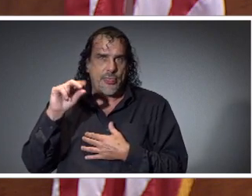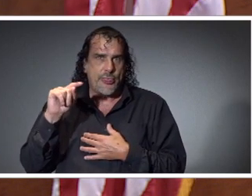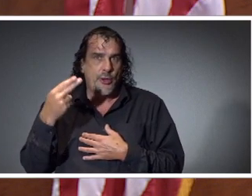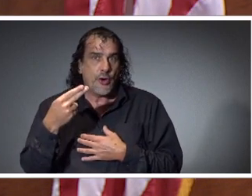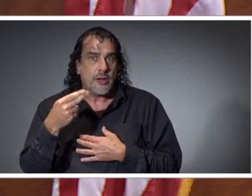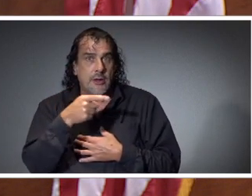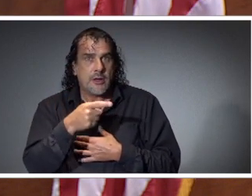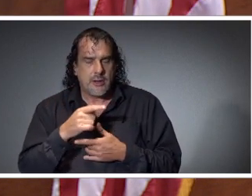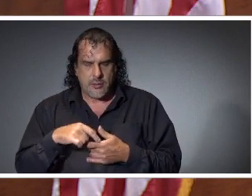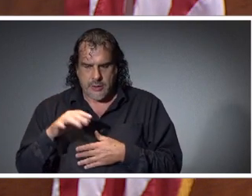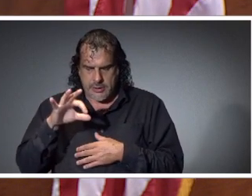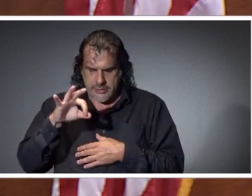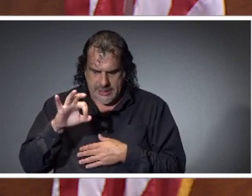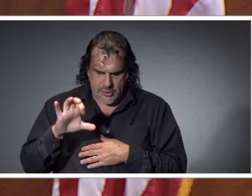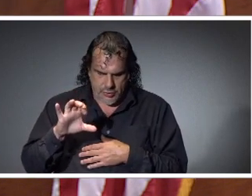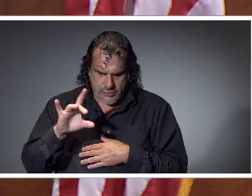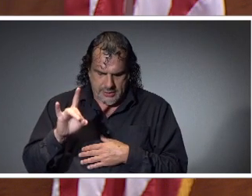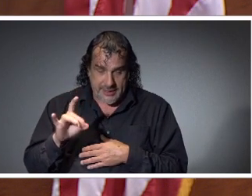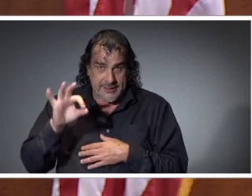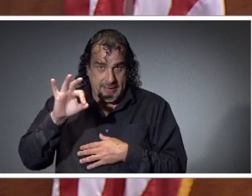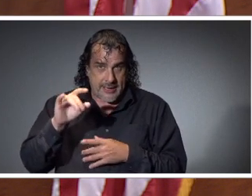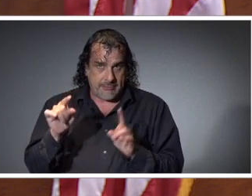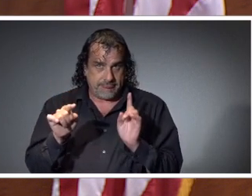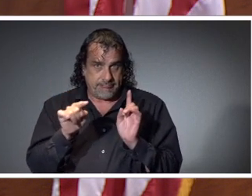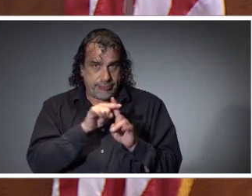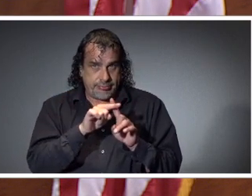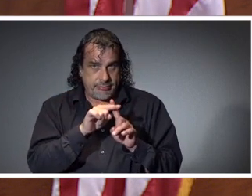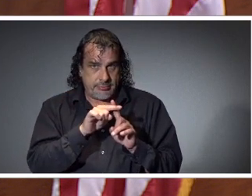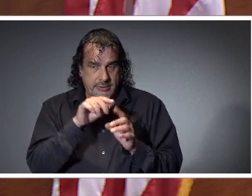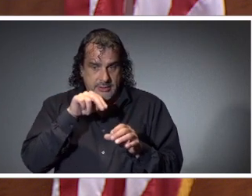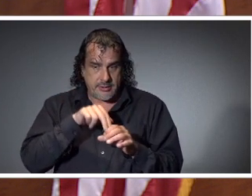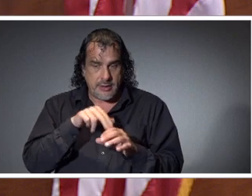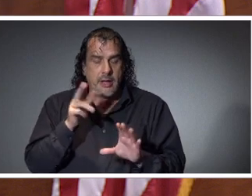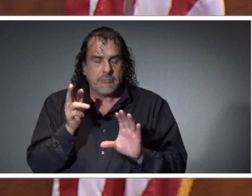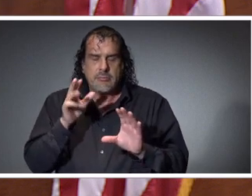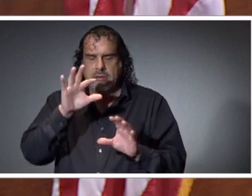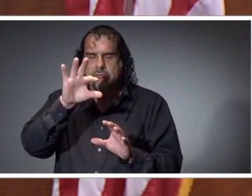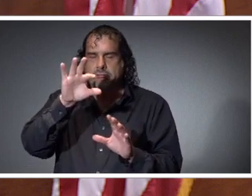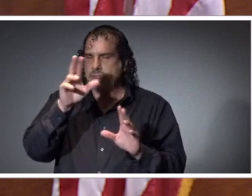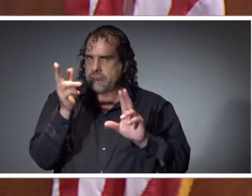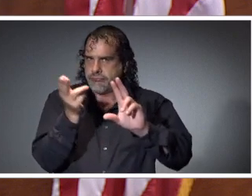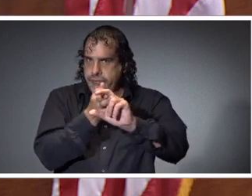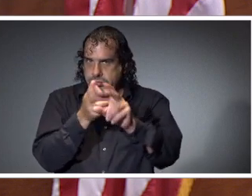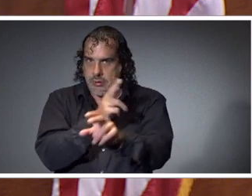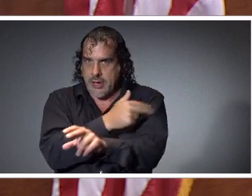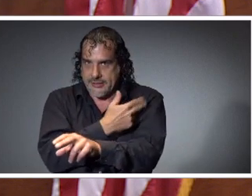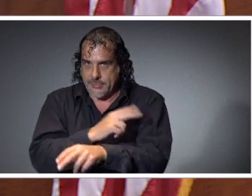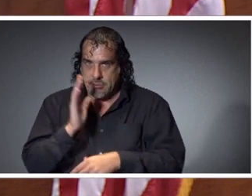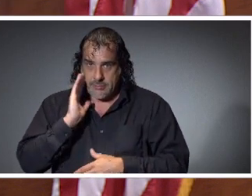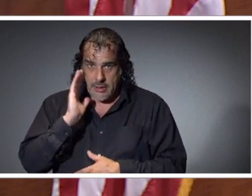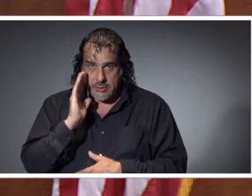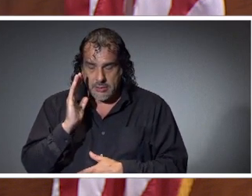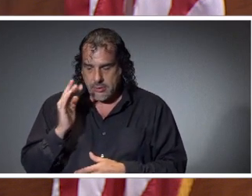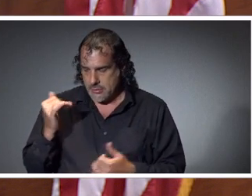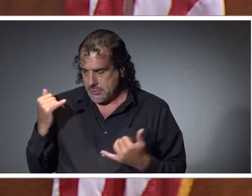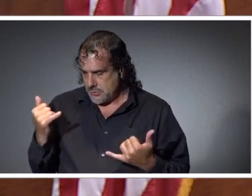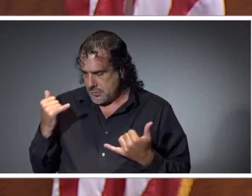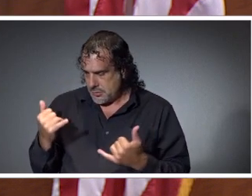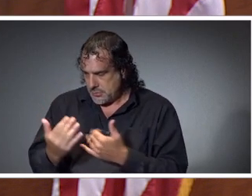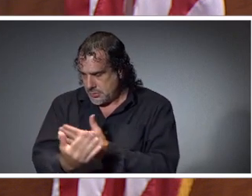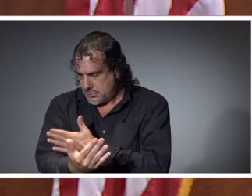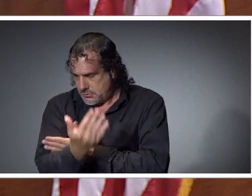had 989 confirmed patients in hospital beds. As of this